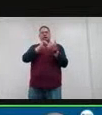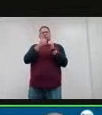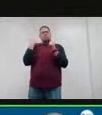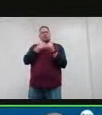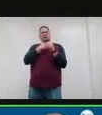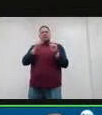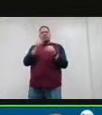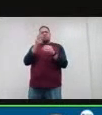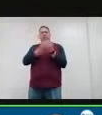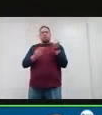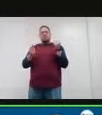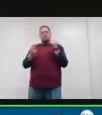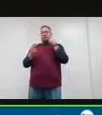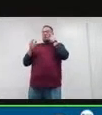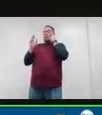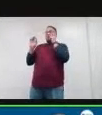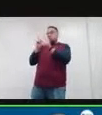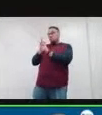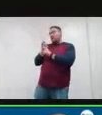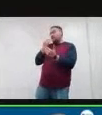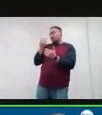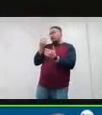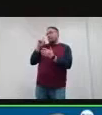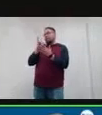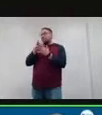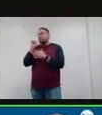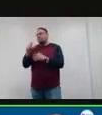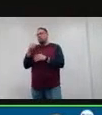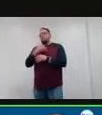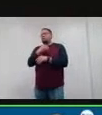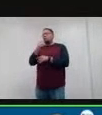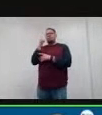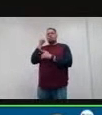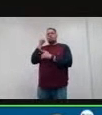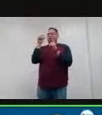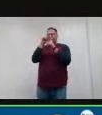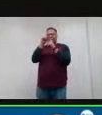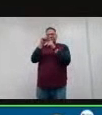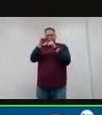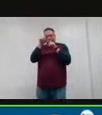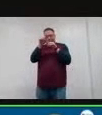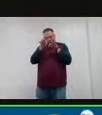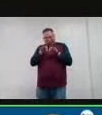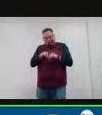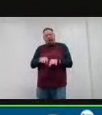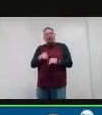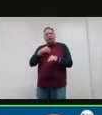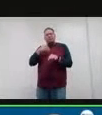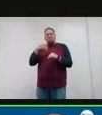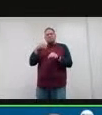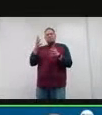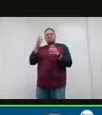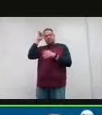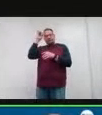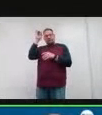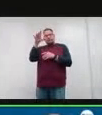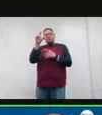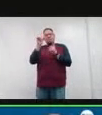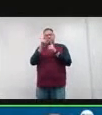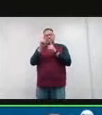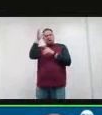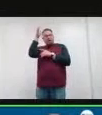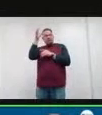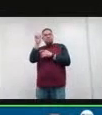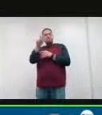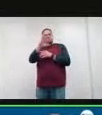So correct. And thank you for the question. So we are not going to wordsmith here. So I'm getting input on particular words and concepts that need to be included